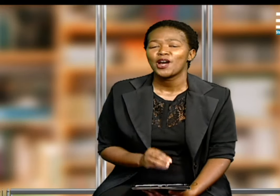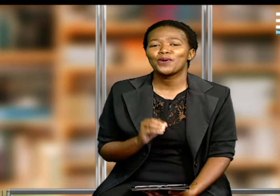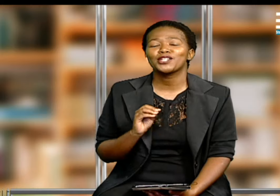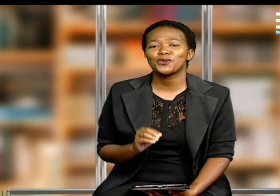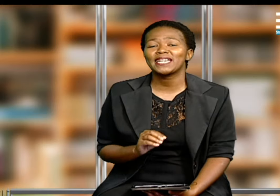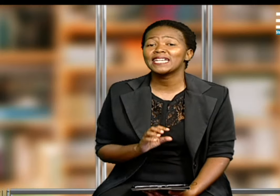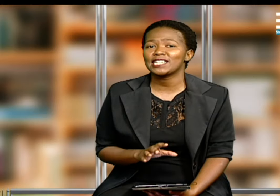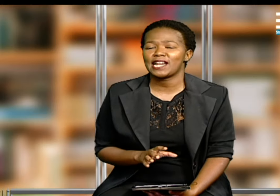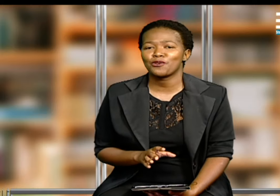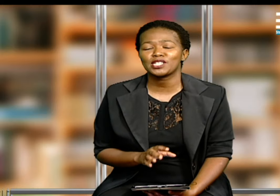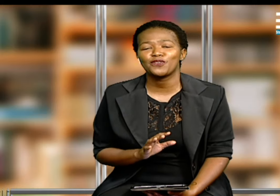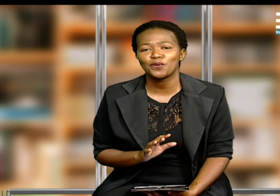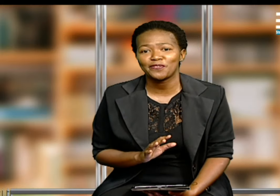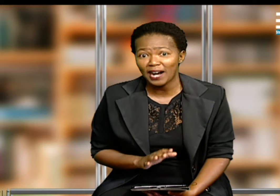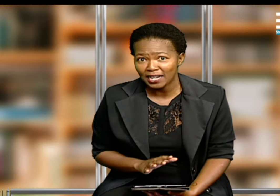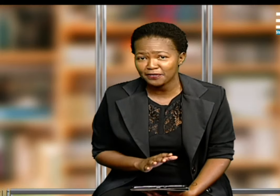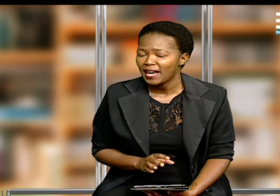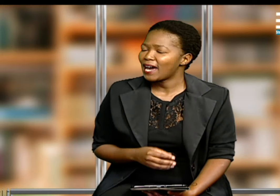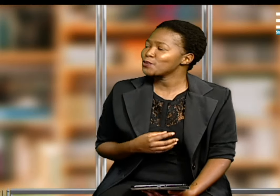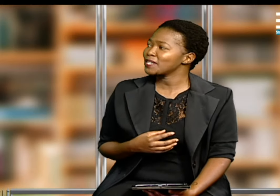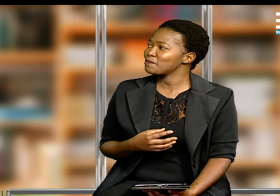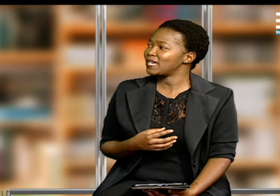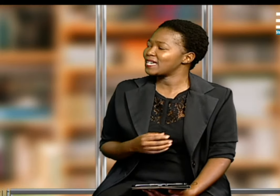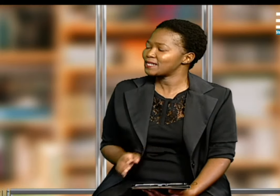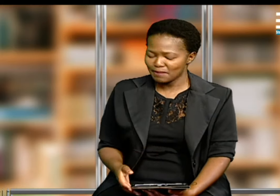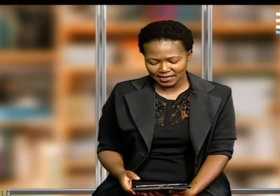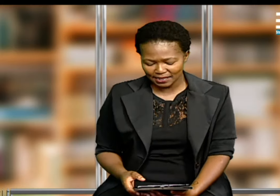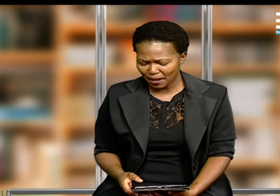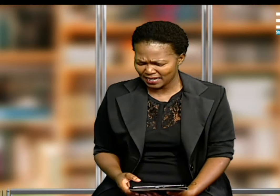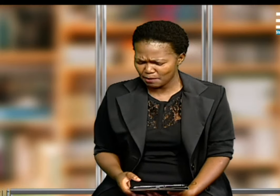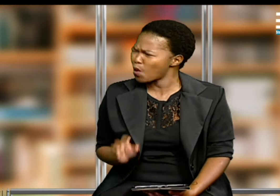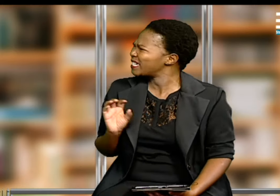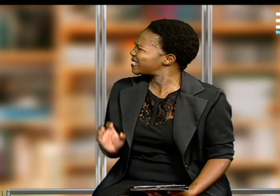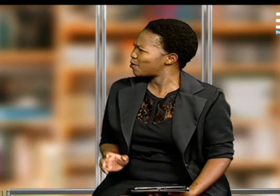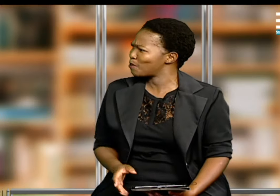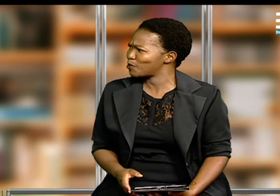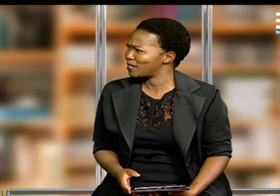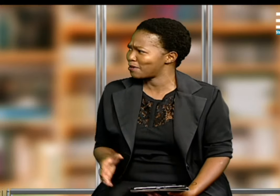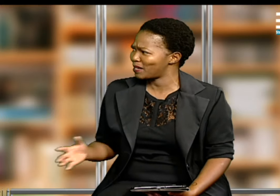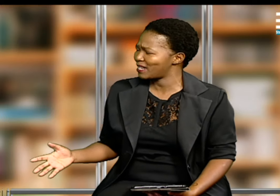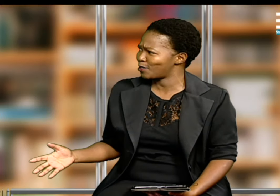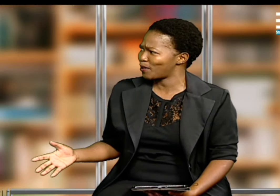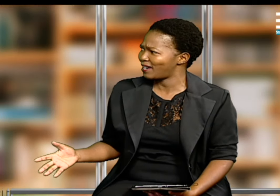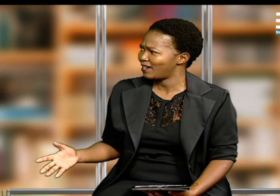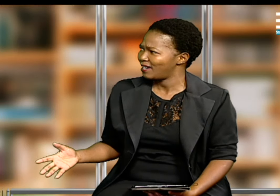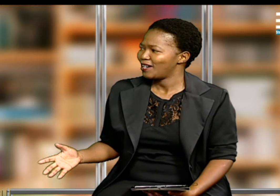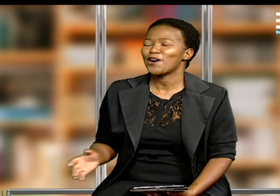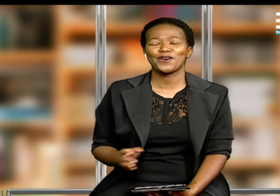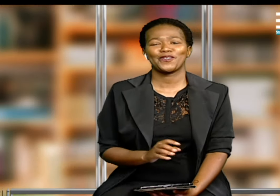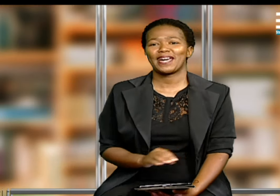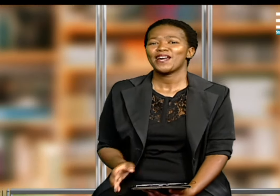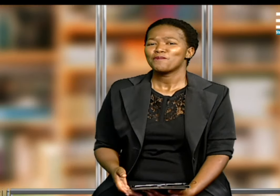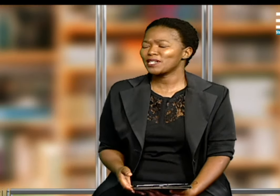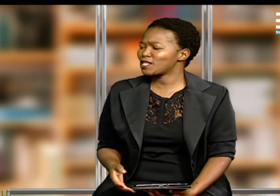us. We are doing English language Form 5. And with me is Miss Bonisiwe Mdluli. Am I saying it okay? That's fine.